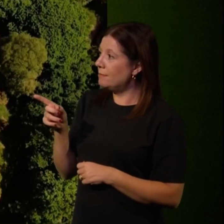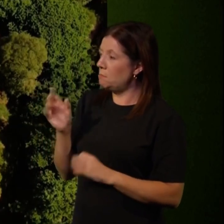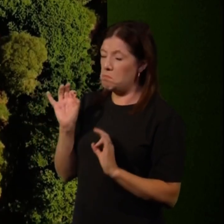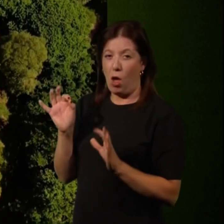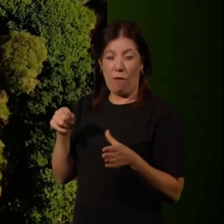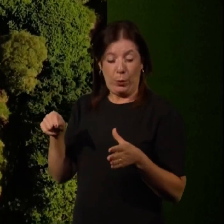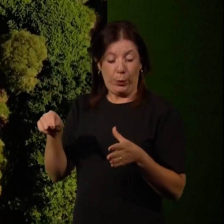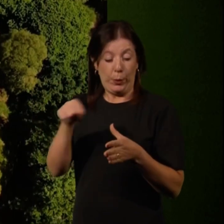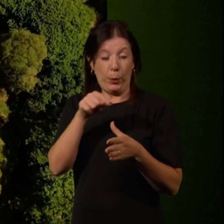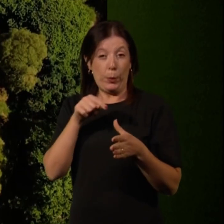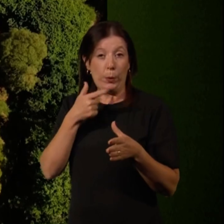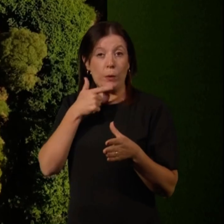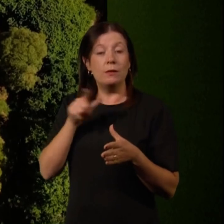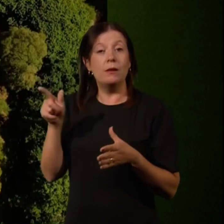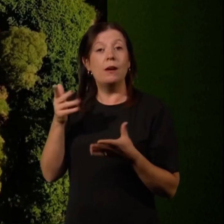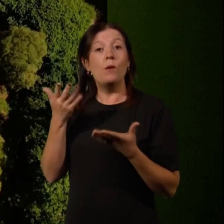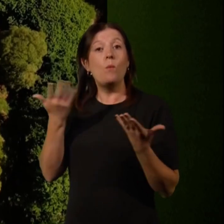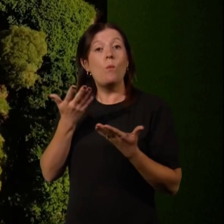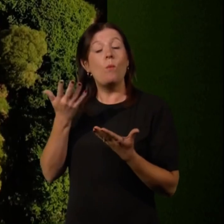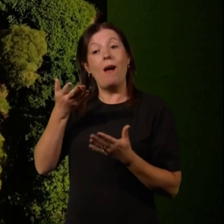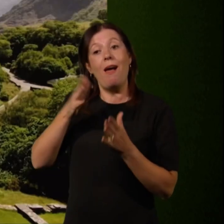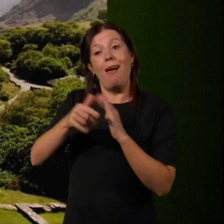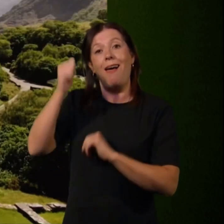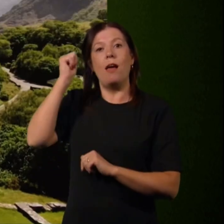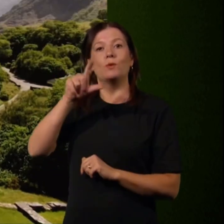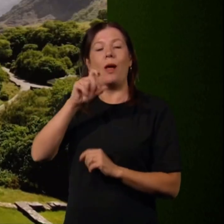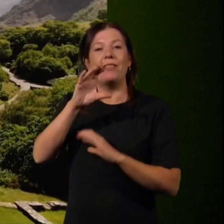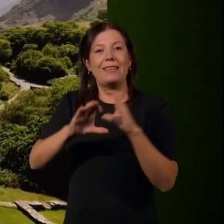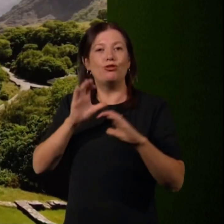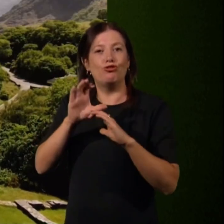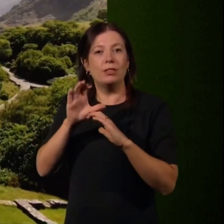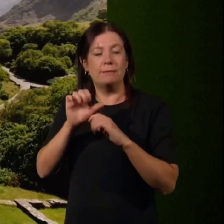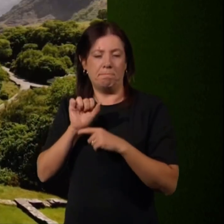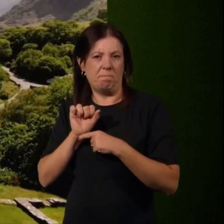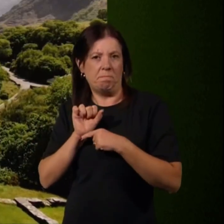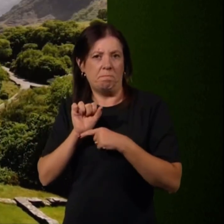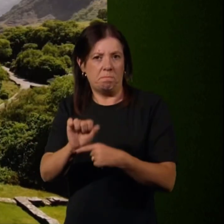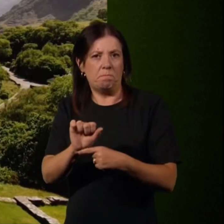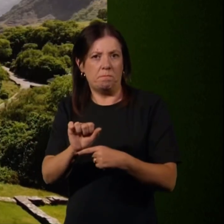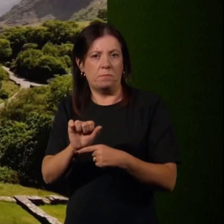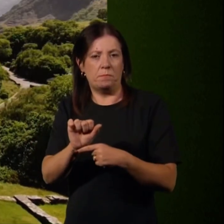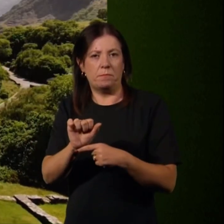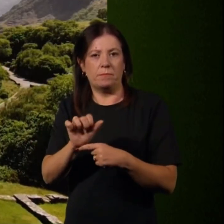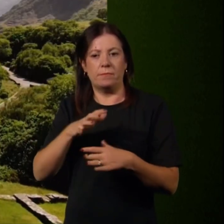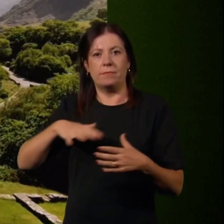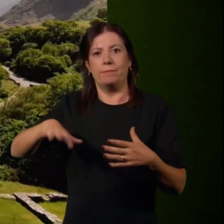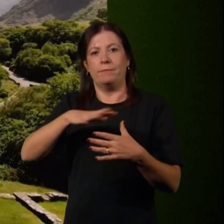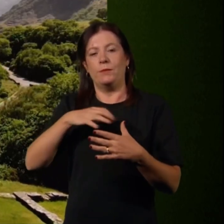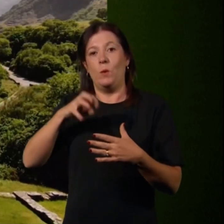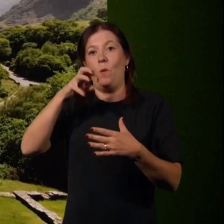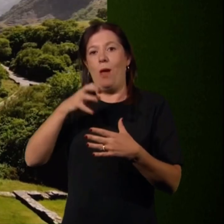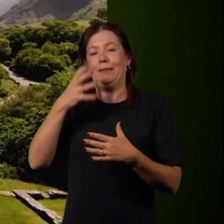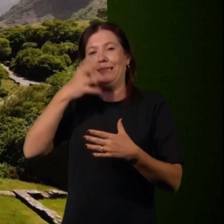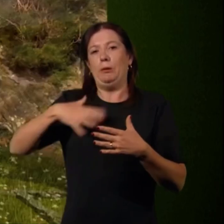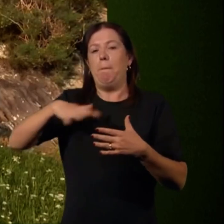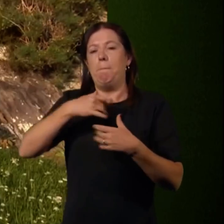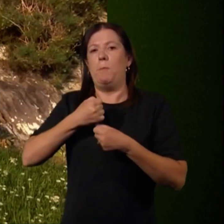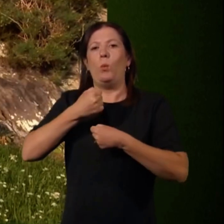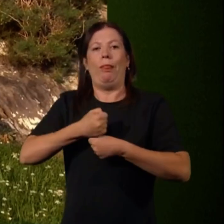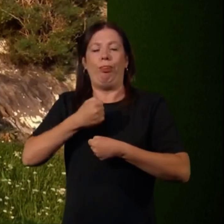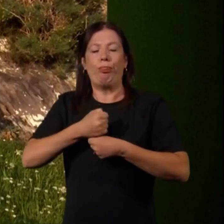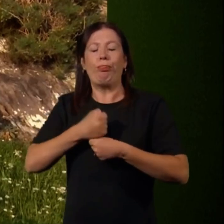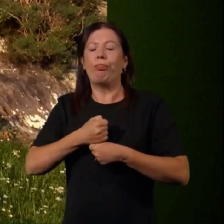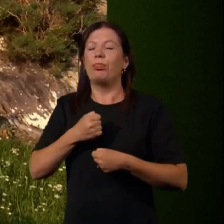that. This was built in the late 12th century and was a vital defence for the ancient kingdom of Gwynedd, an ancient stronghold